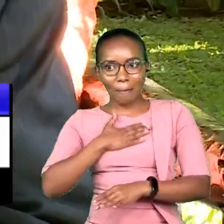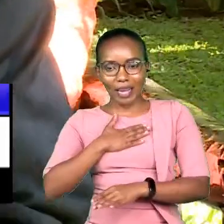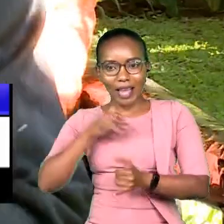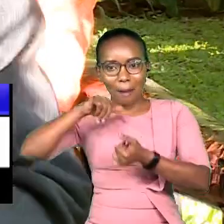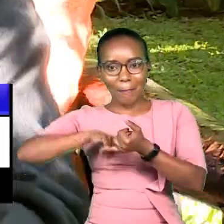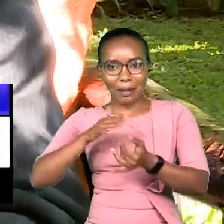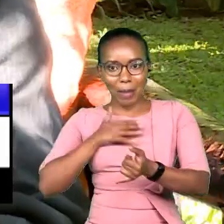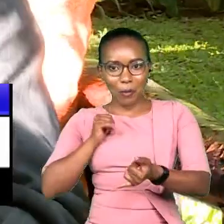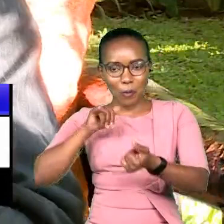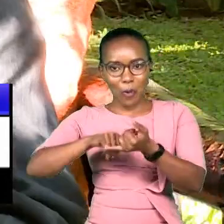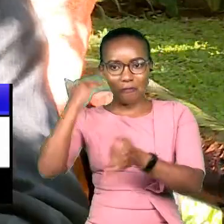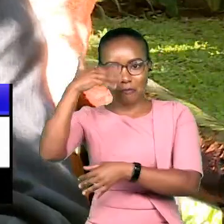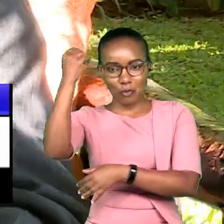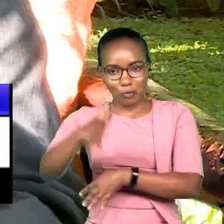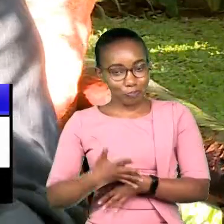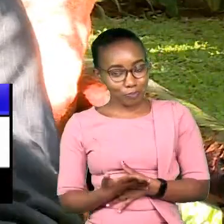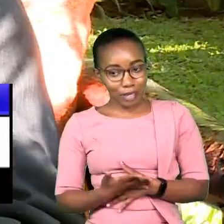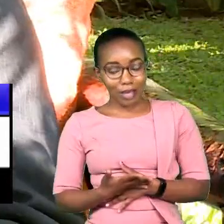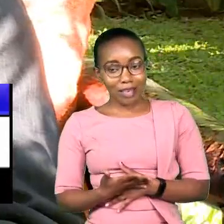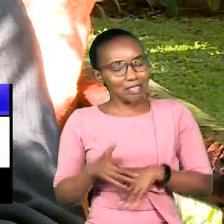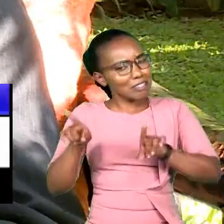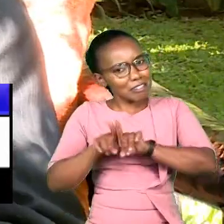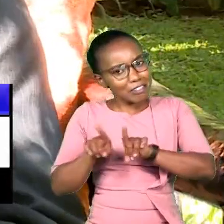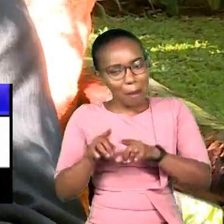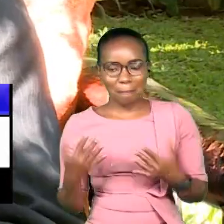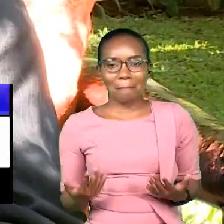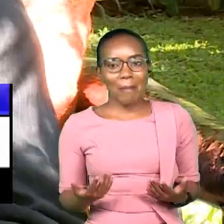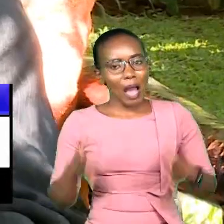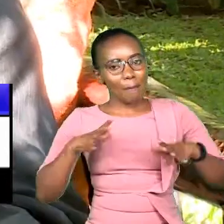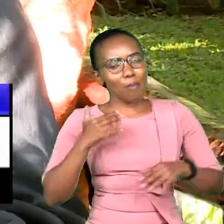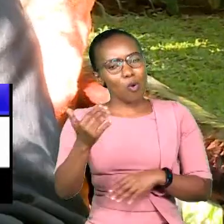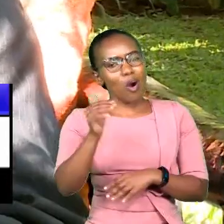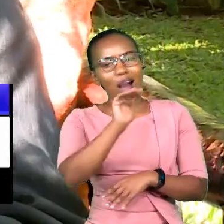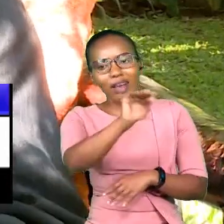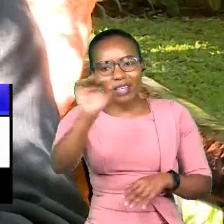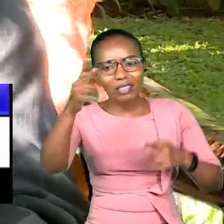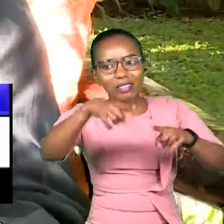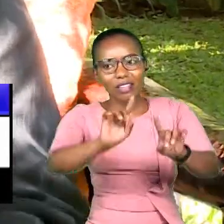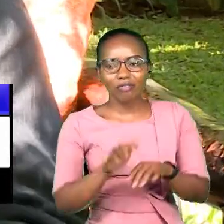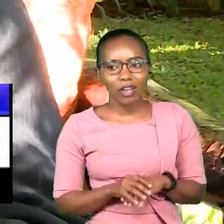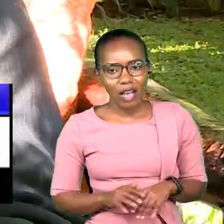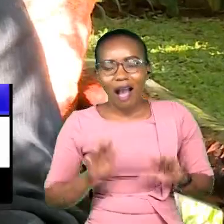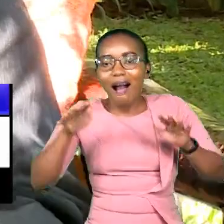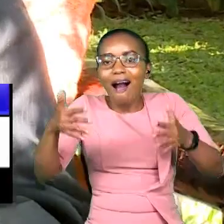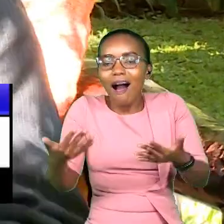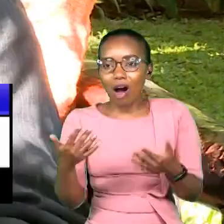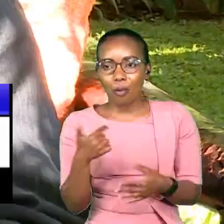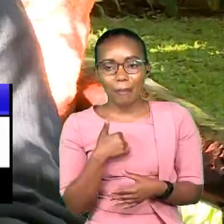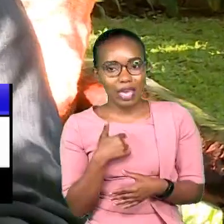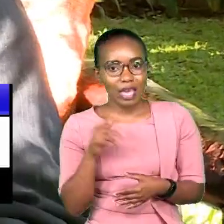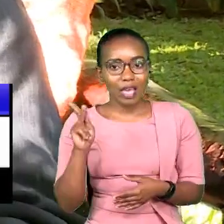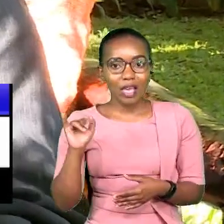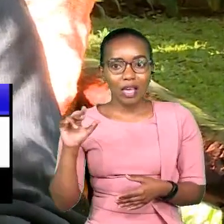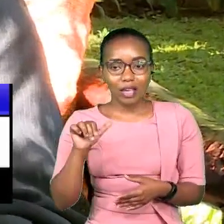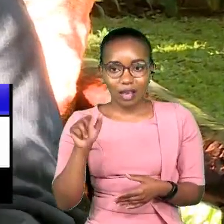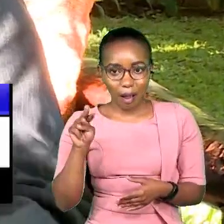So it's and then of course people need to ask themselves, how have I been able as Rueben